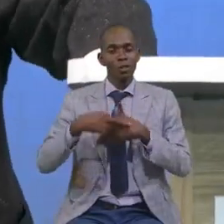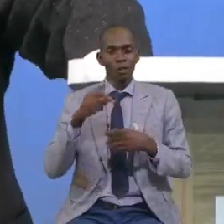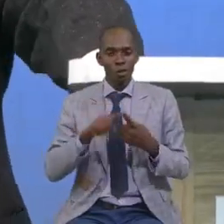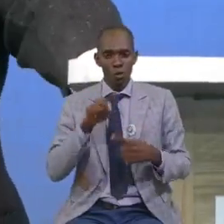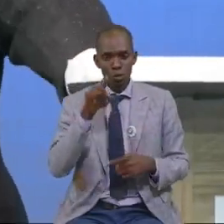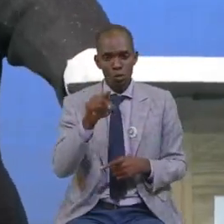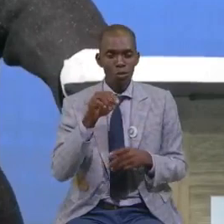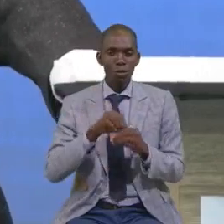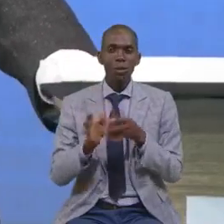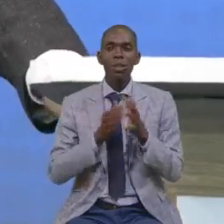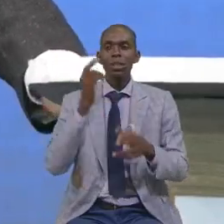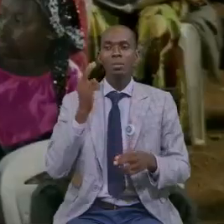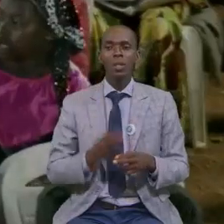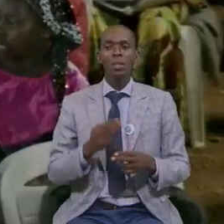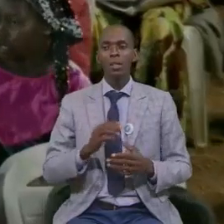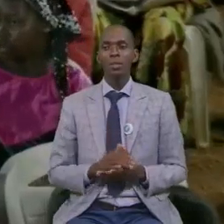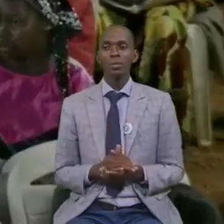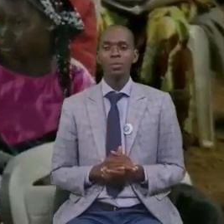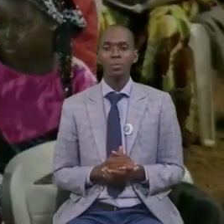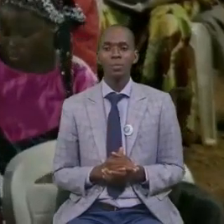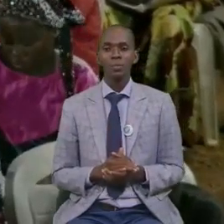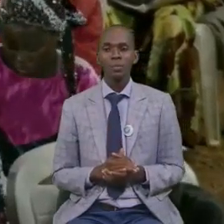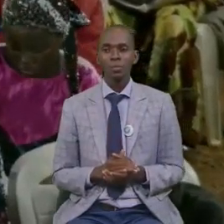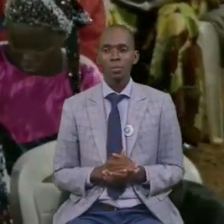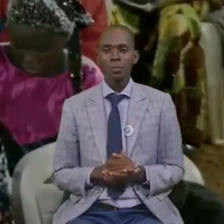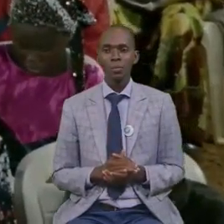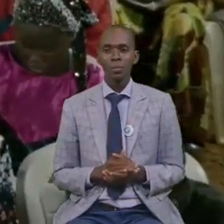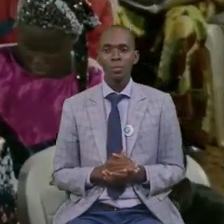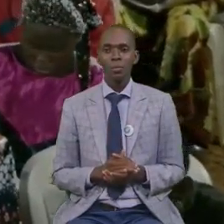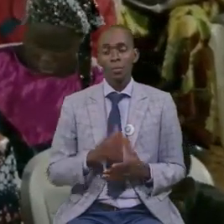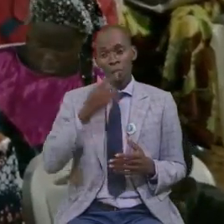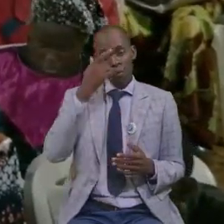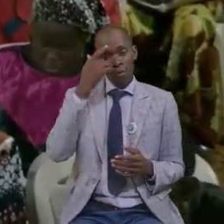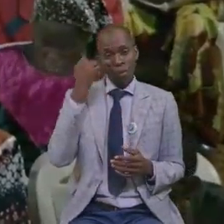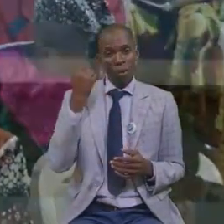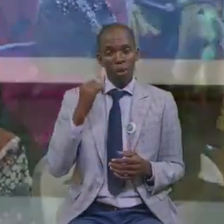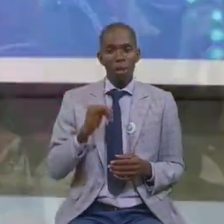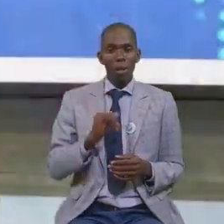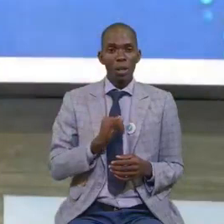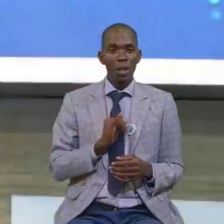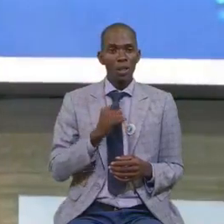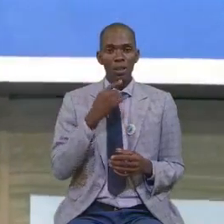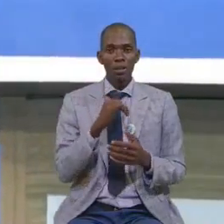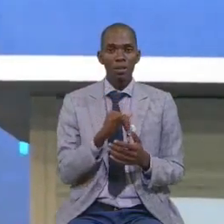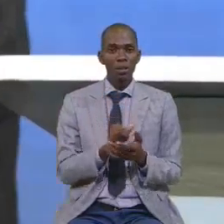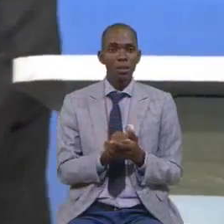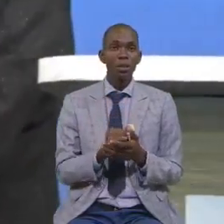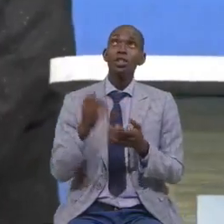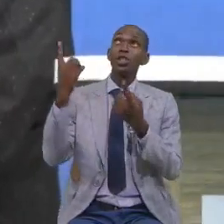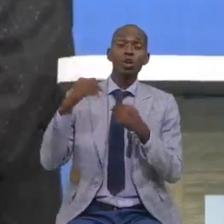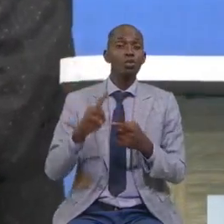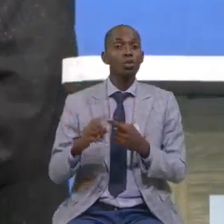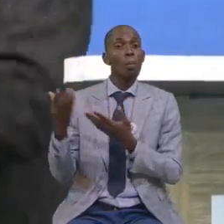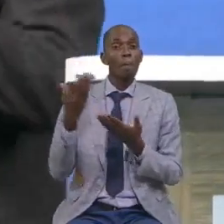in Jesus' name. He comes, I said, to bring restoration to the